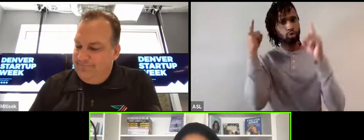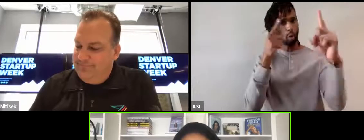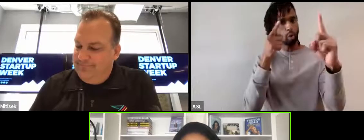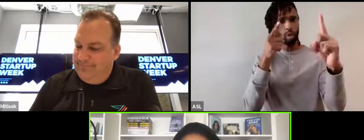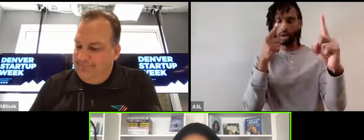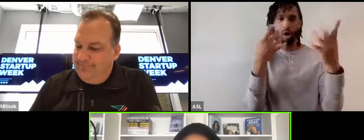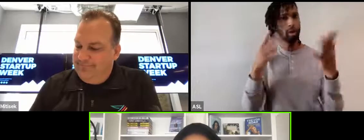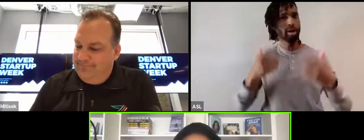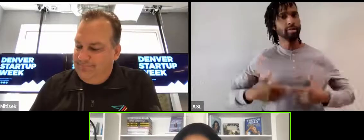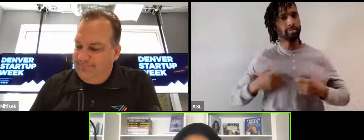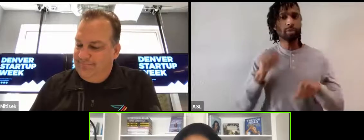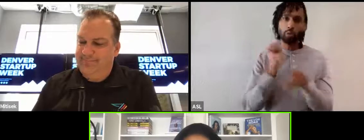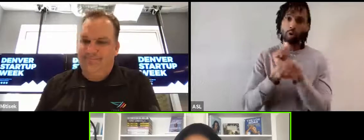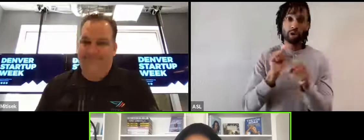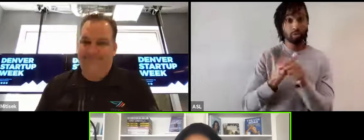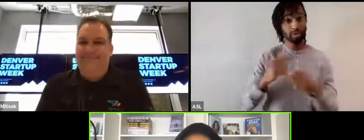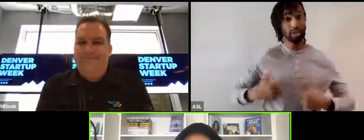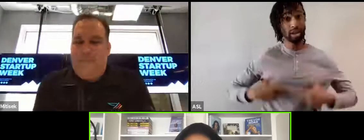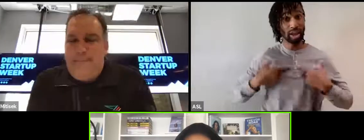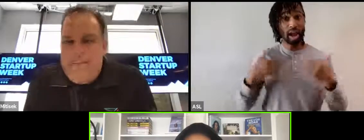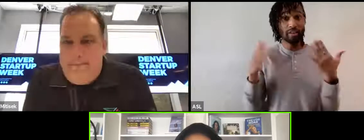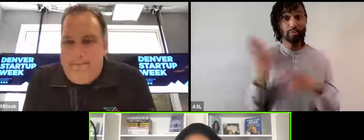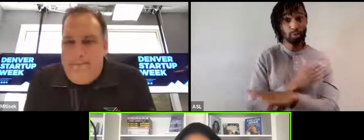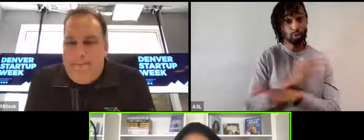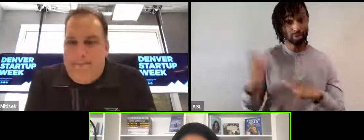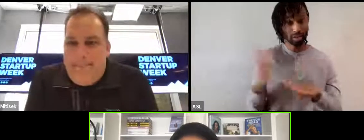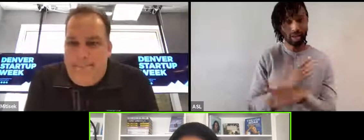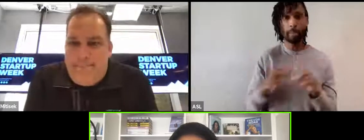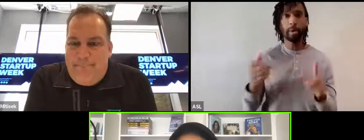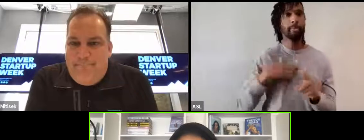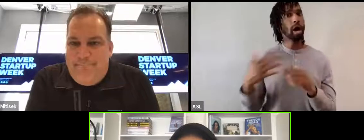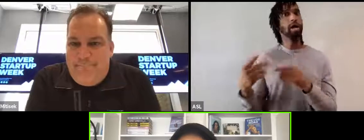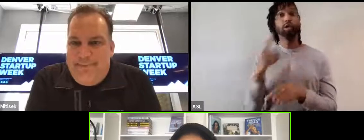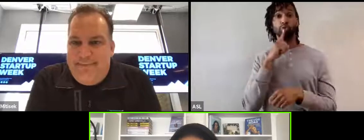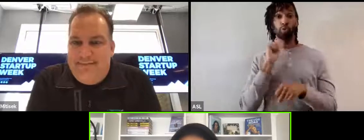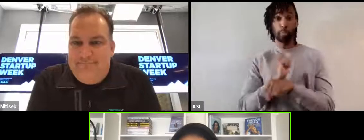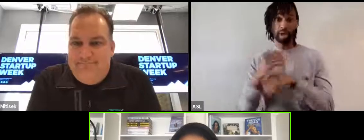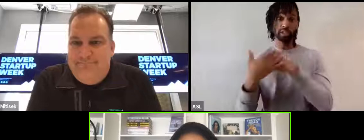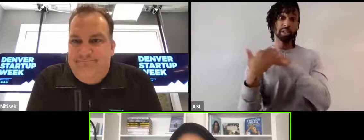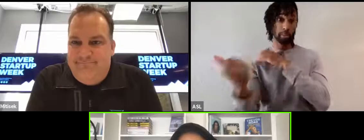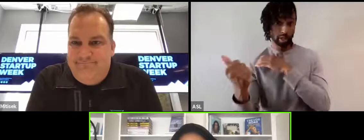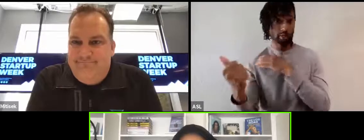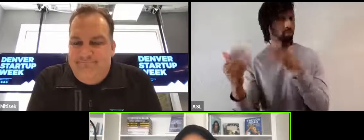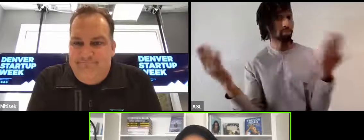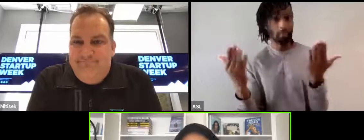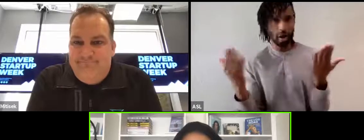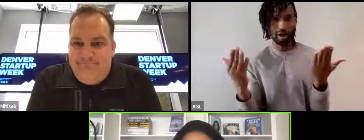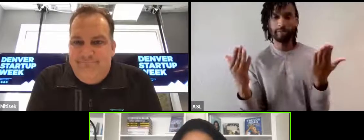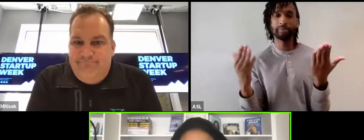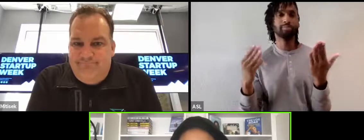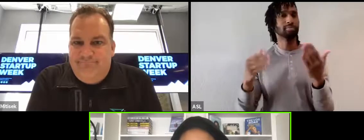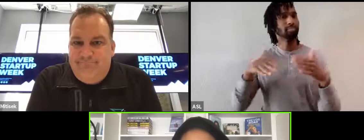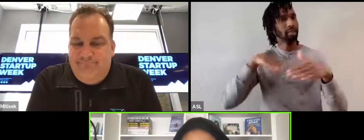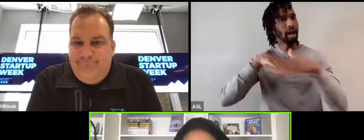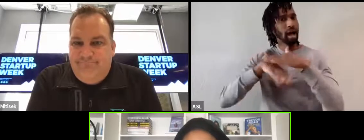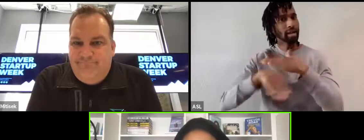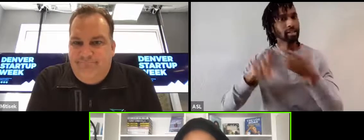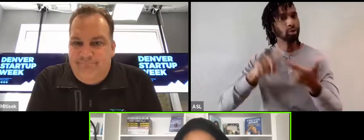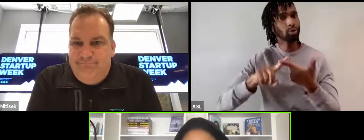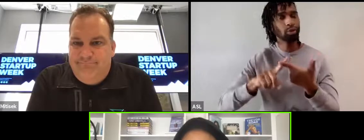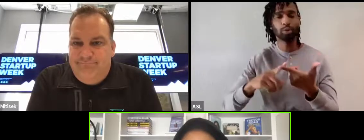been working in live music. But my calling, it felt, was to get this access